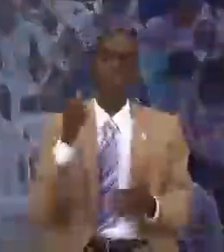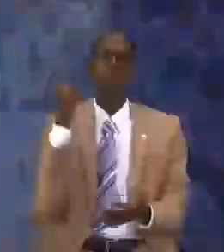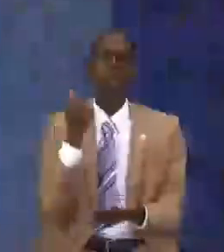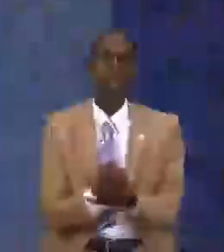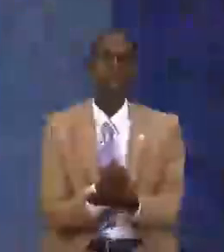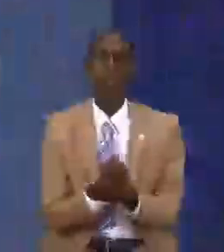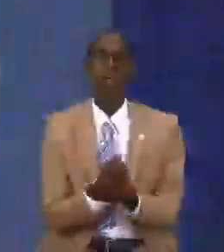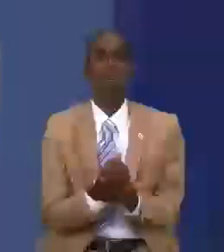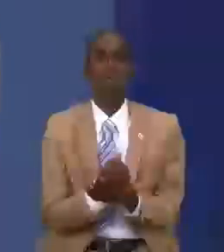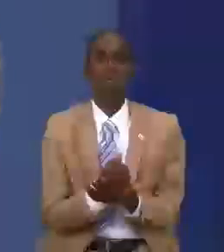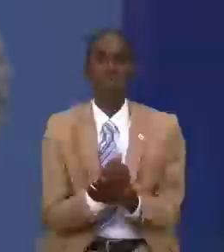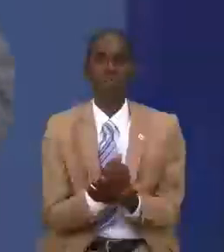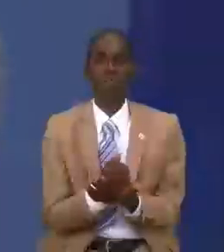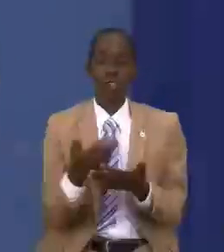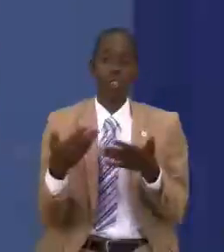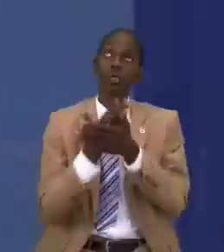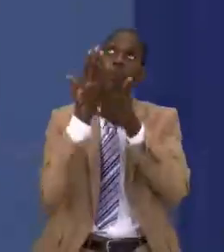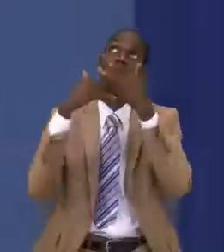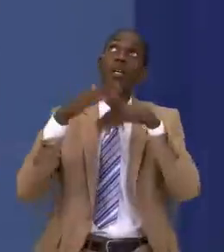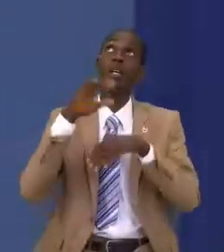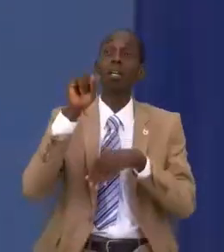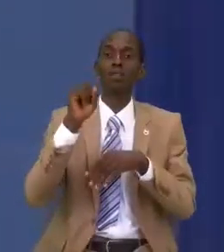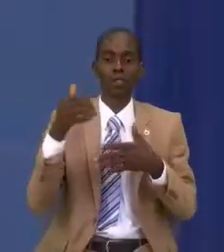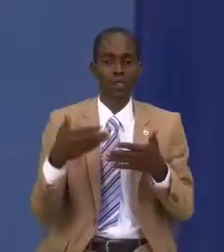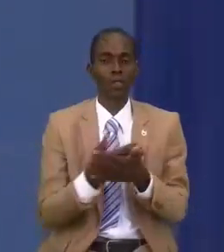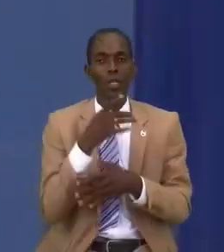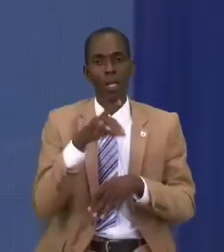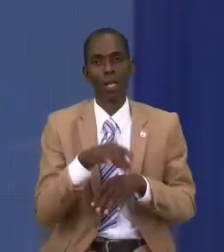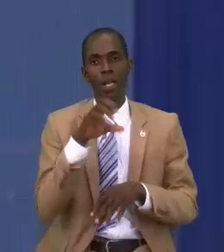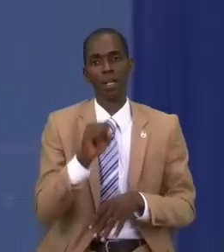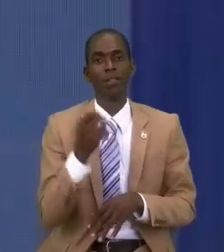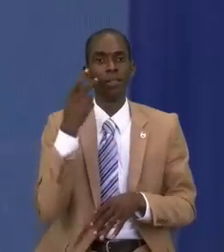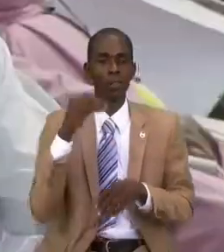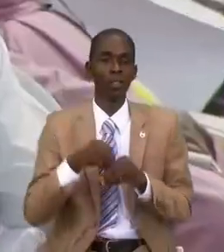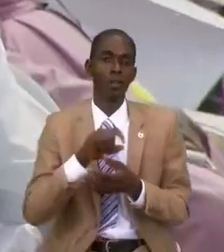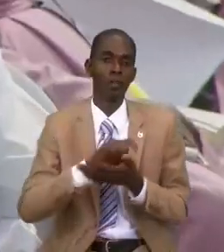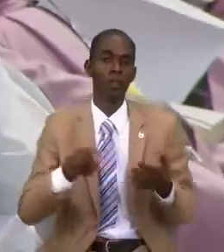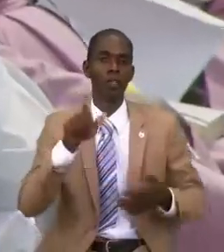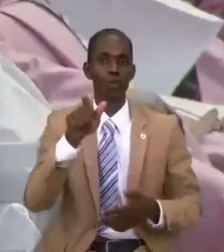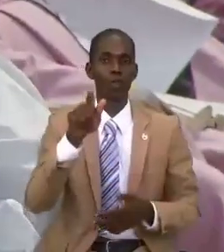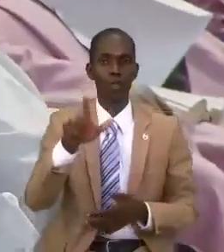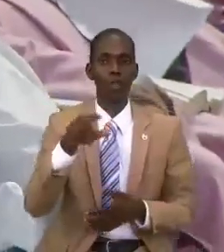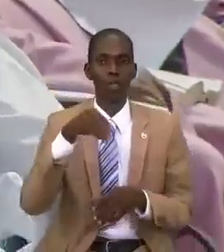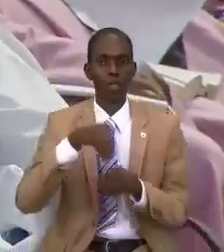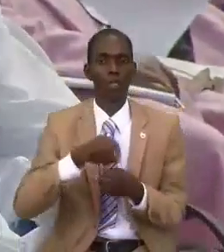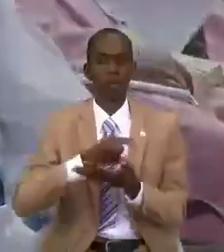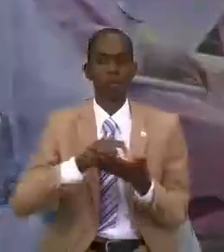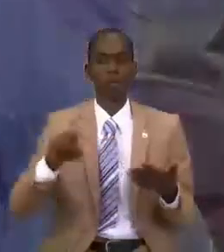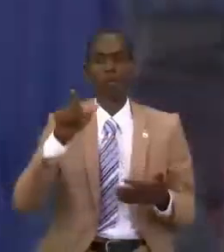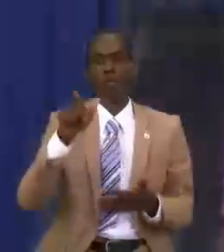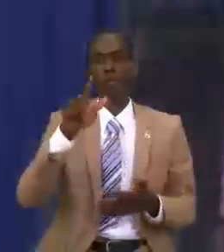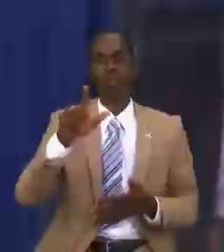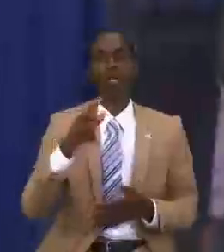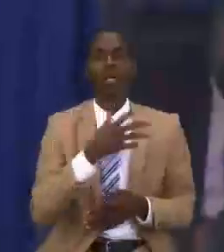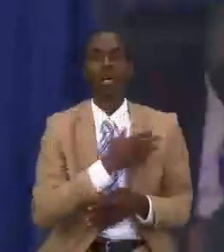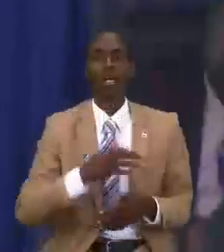new earth. Look at verse 23. In verse 23, and it shall come to pass that